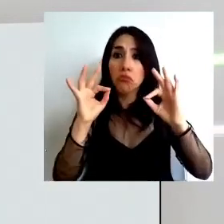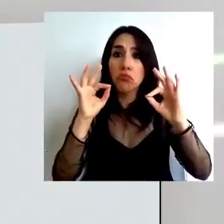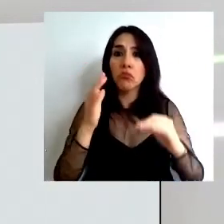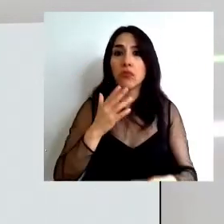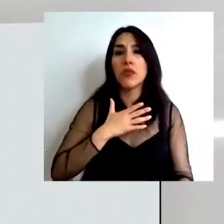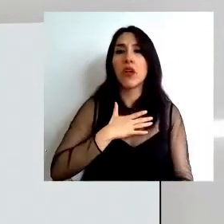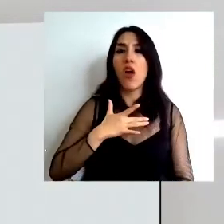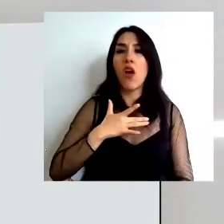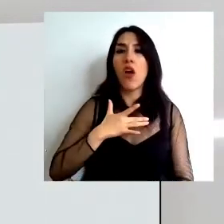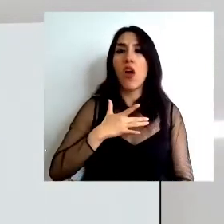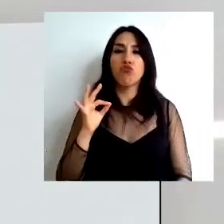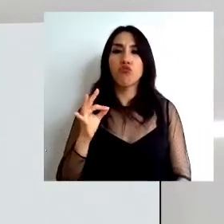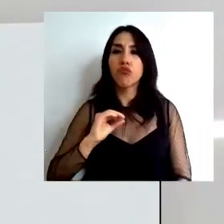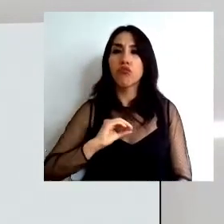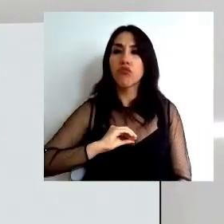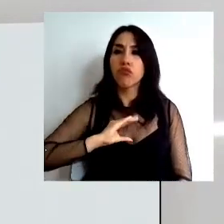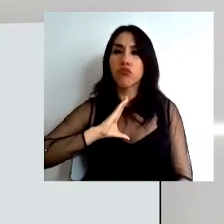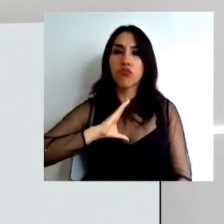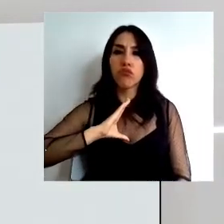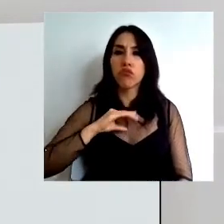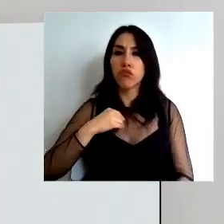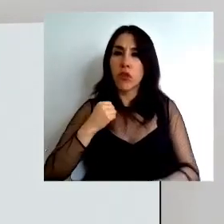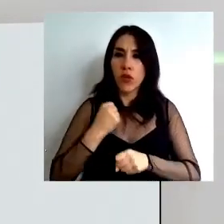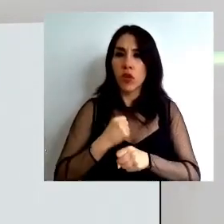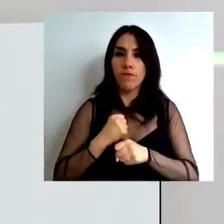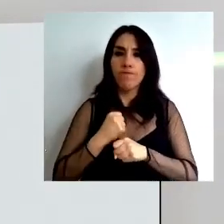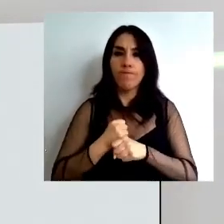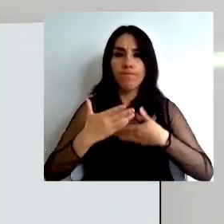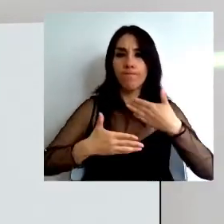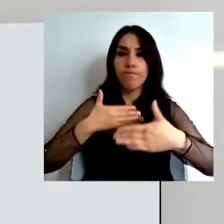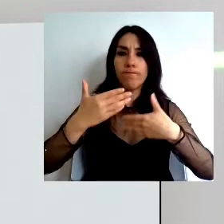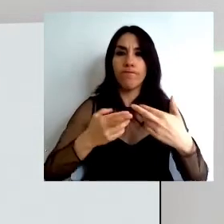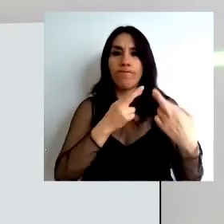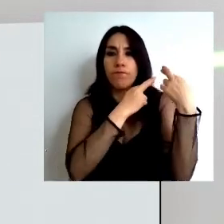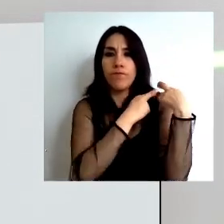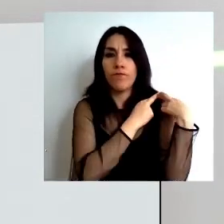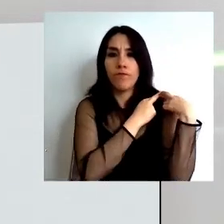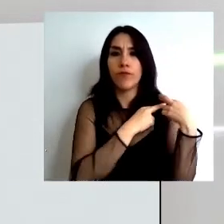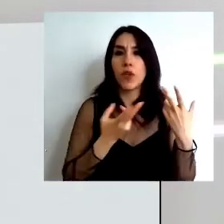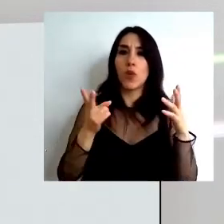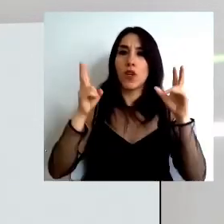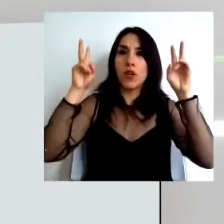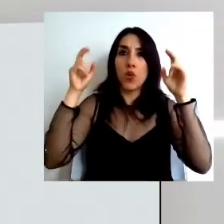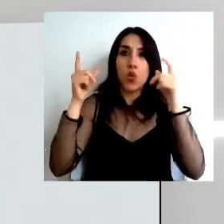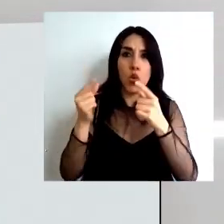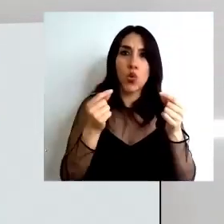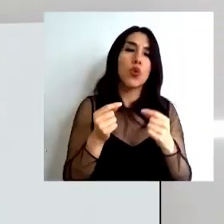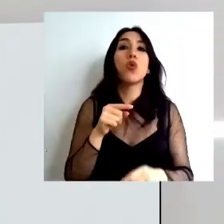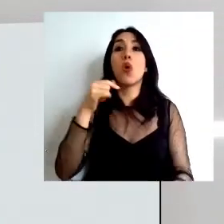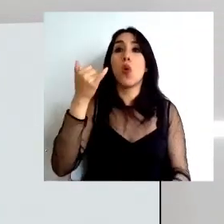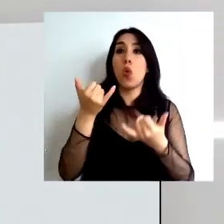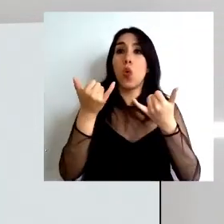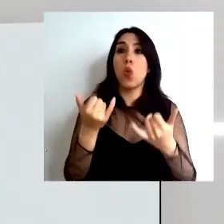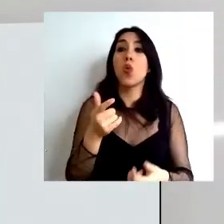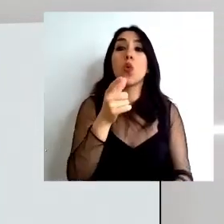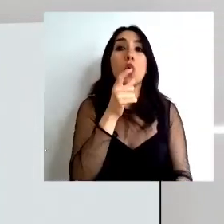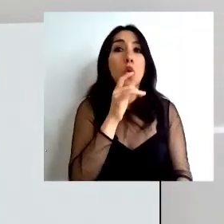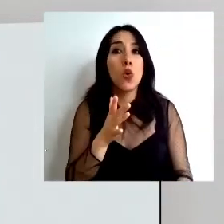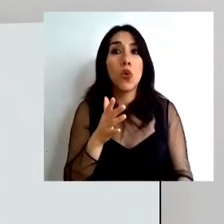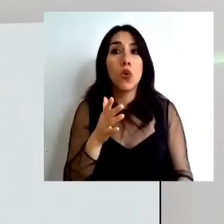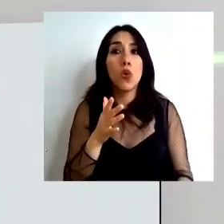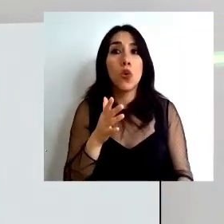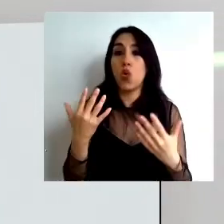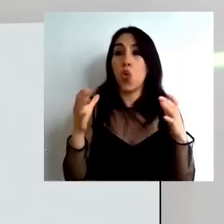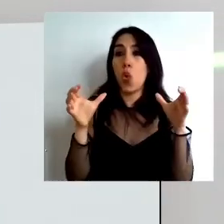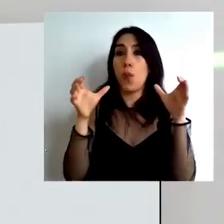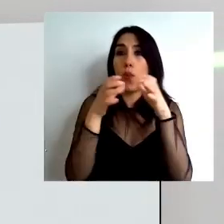on, so today you have a network of franchise partners in Austria, Germany, Switzerland, quite a lot. You can